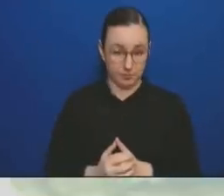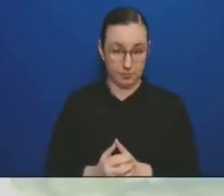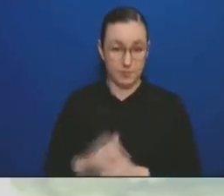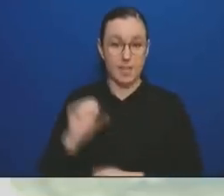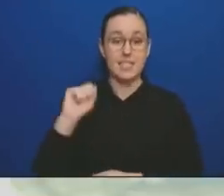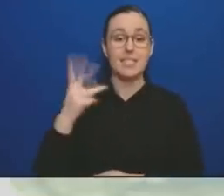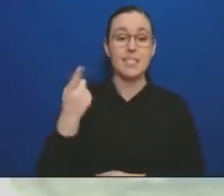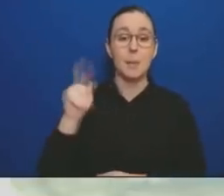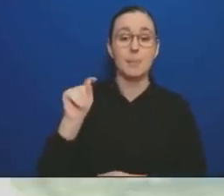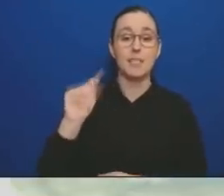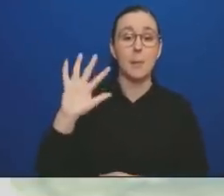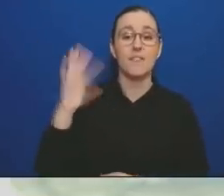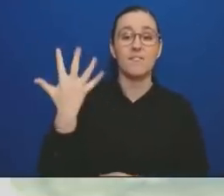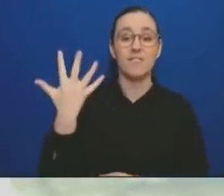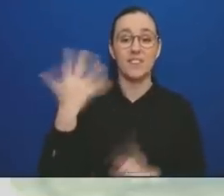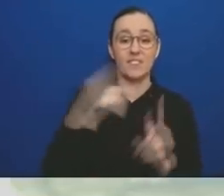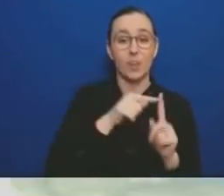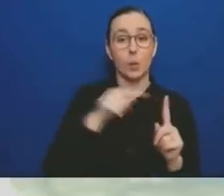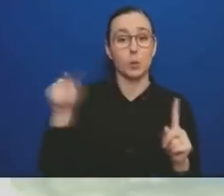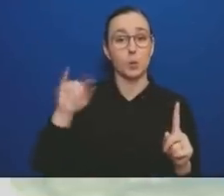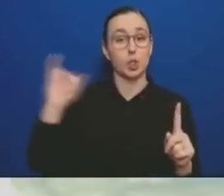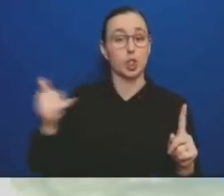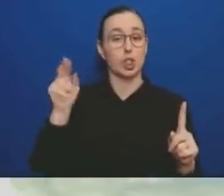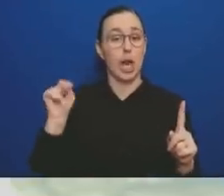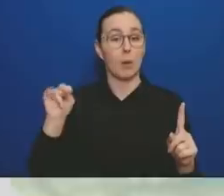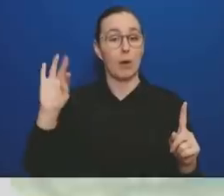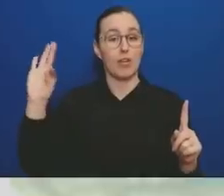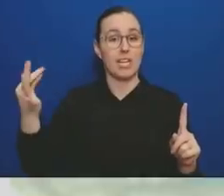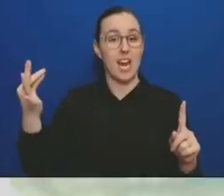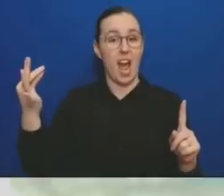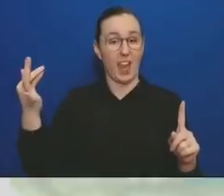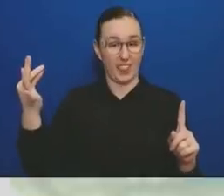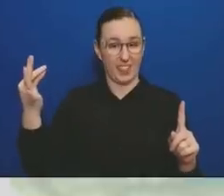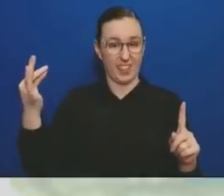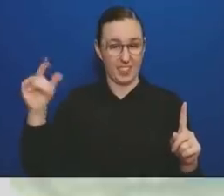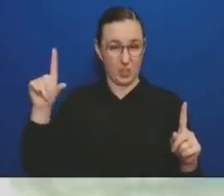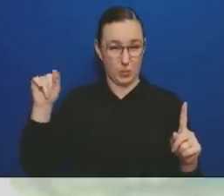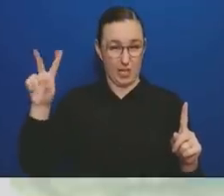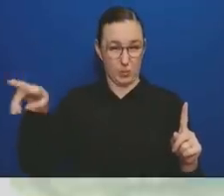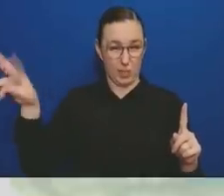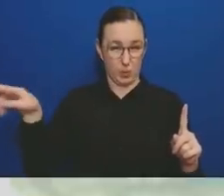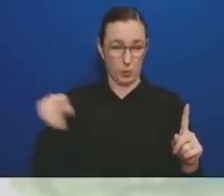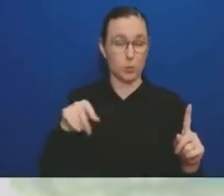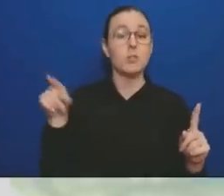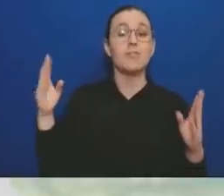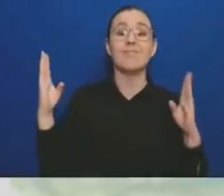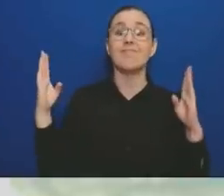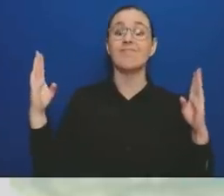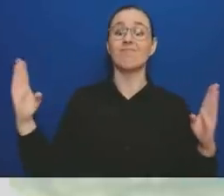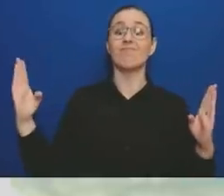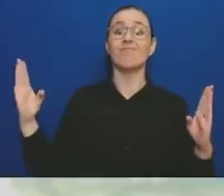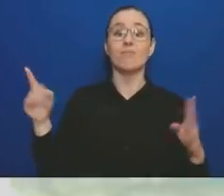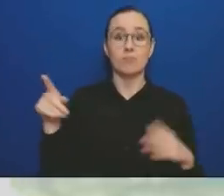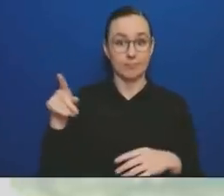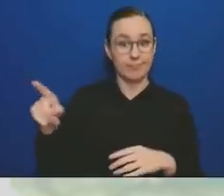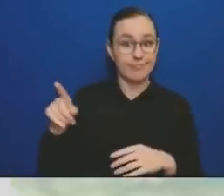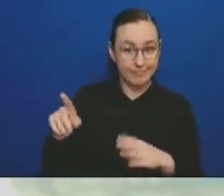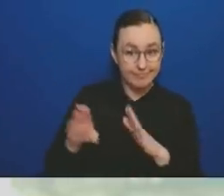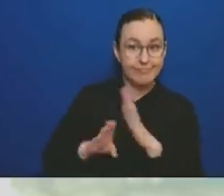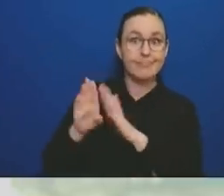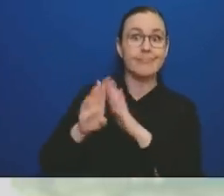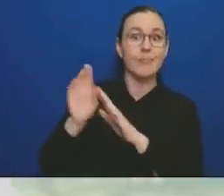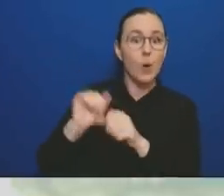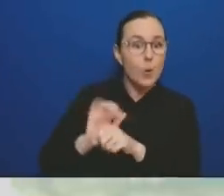pandemic. Cumulatively, from September 5th to 2021 to January 29, 2022,